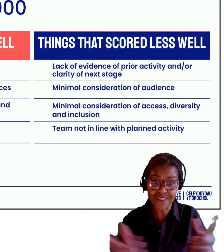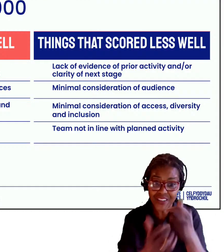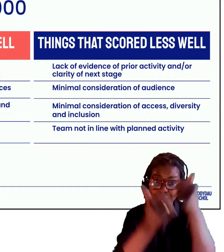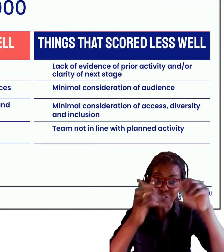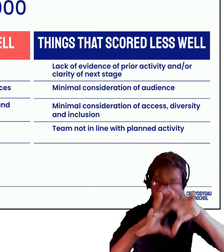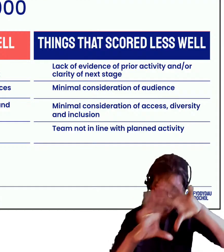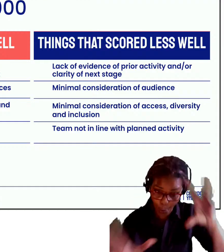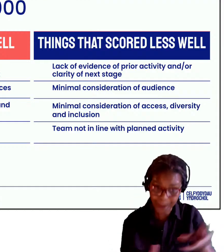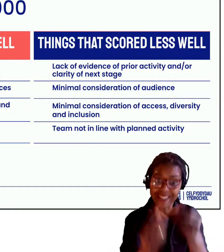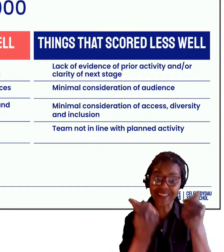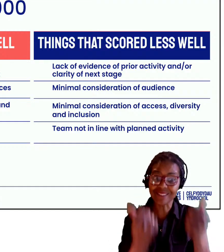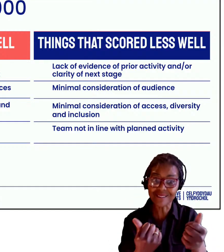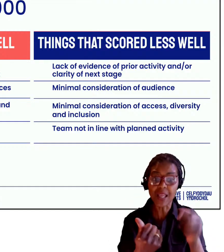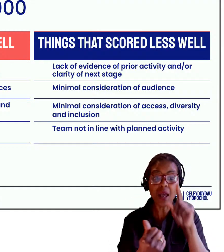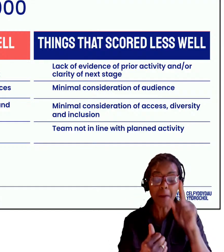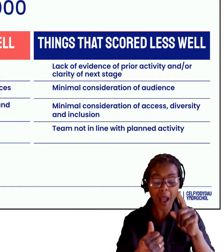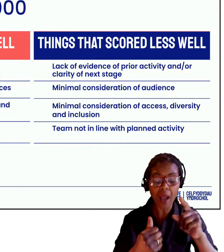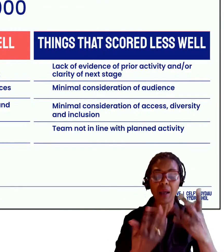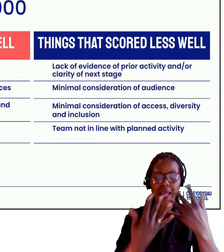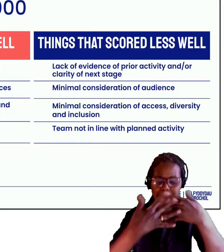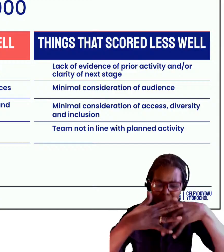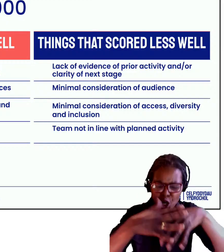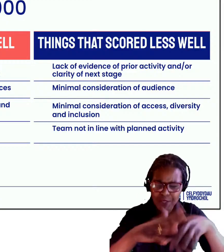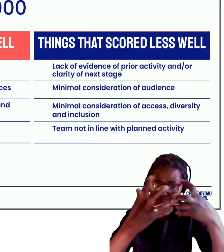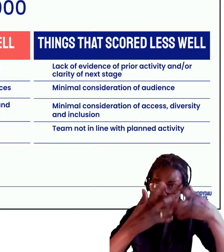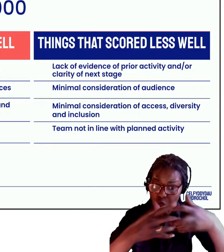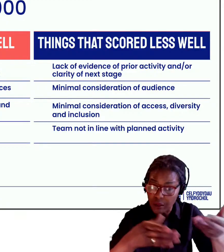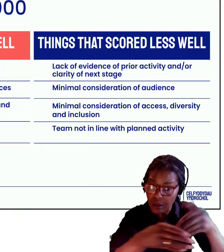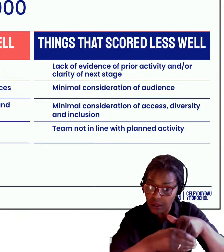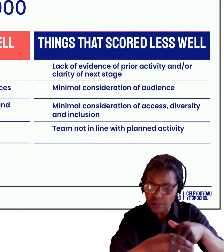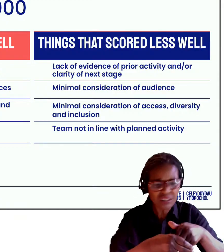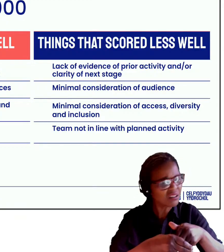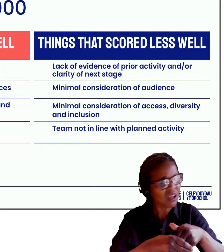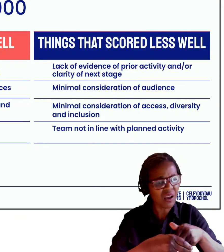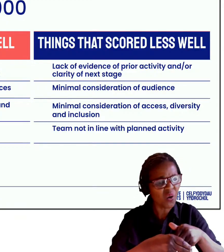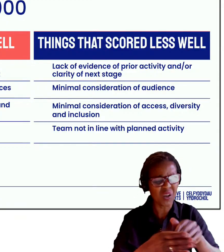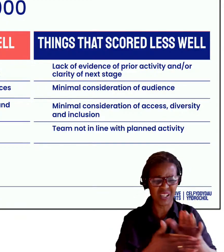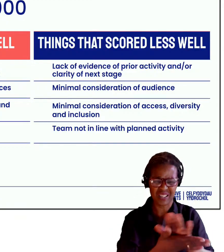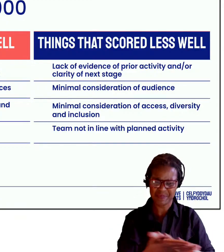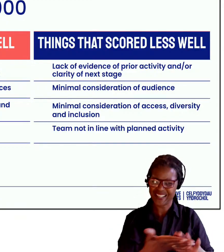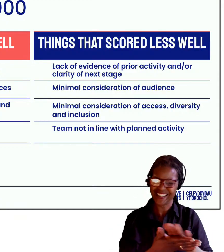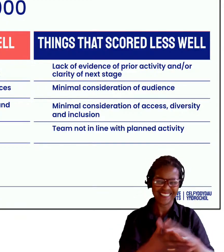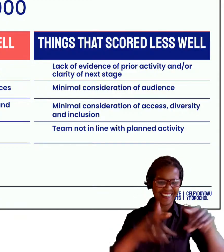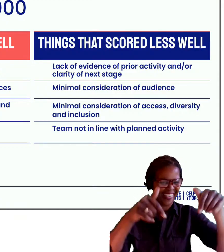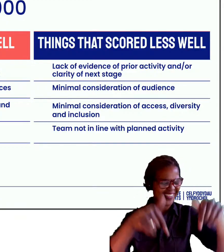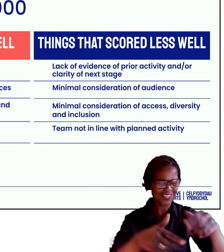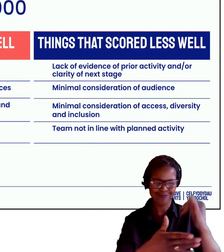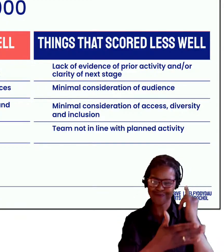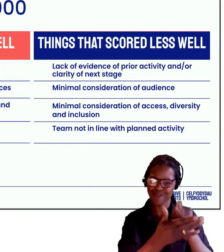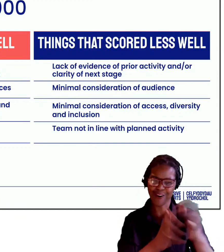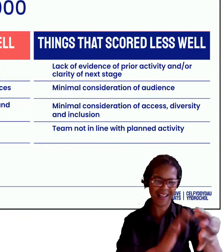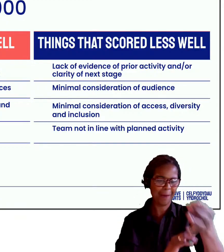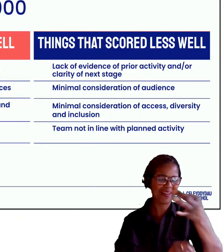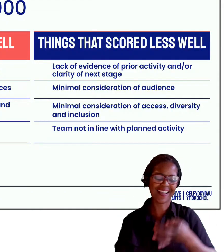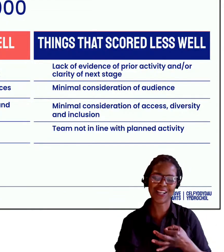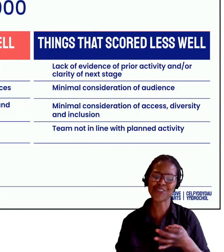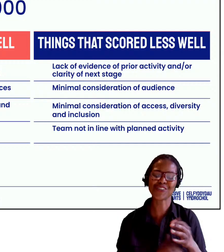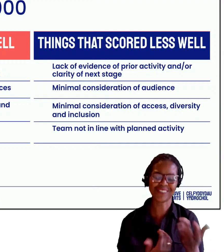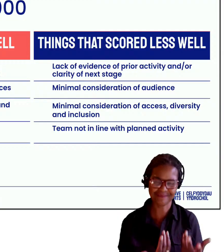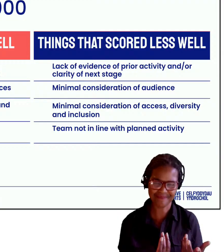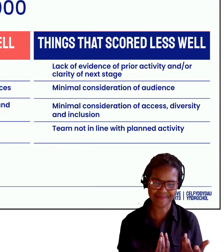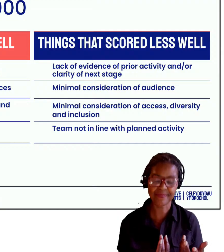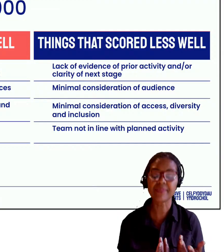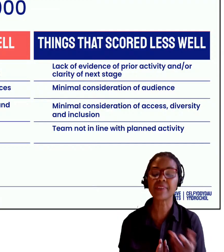the value that would bring to the work. It wasn't explained through the proposal. Things that scored well, as Michelle touched